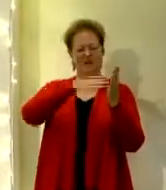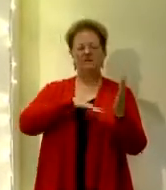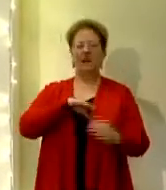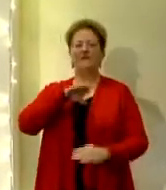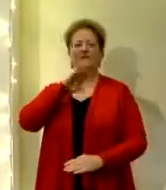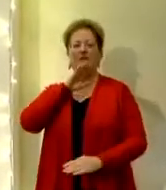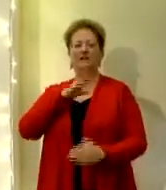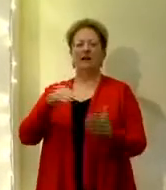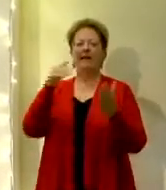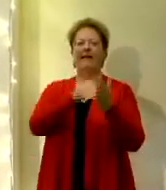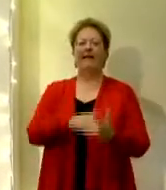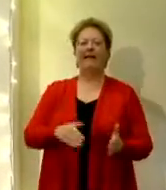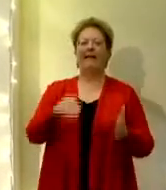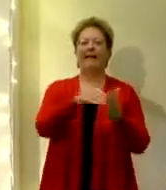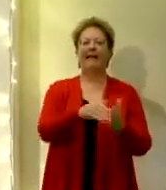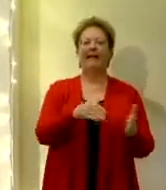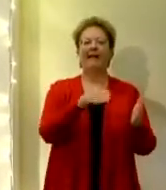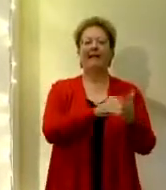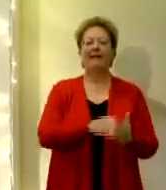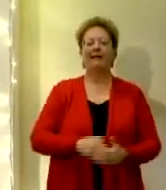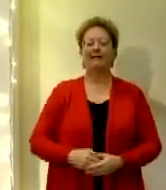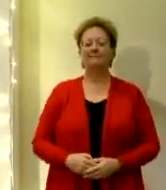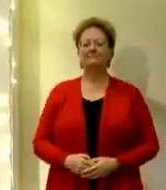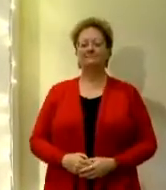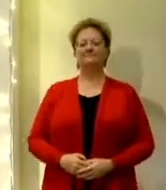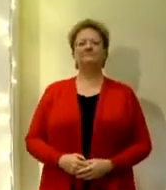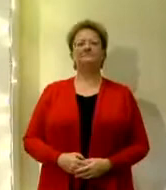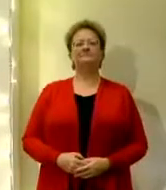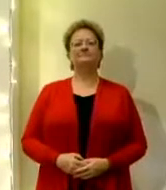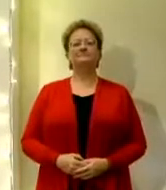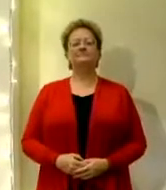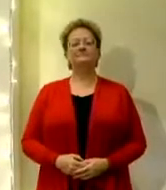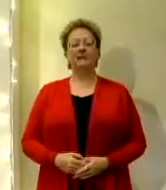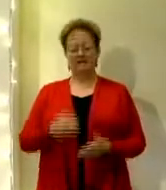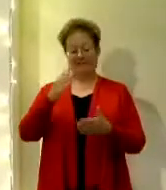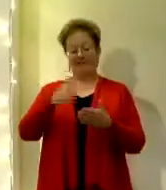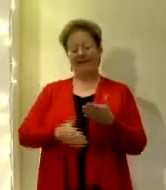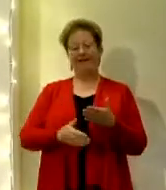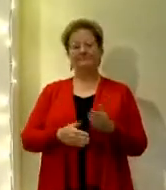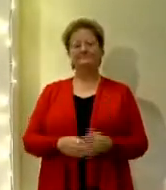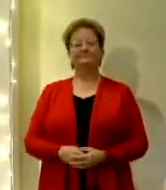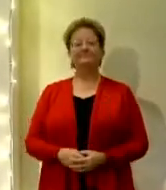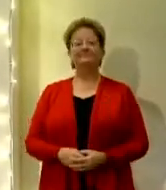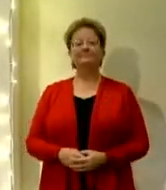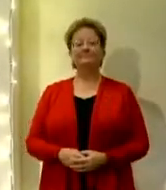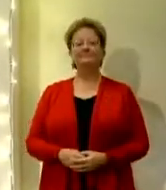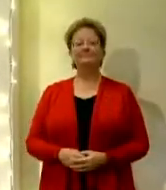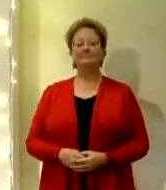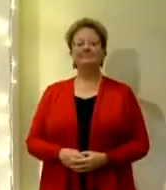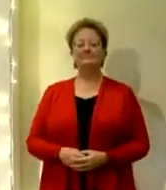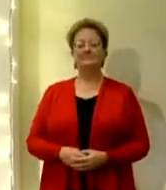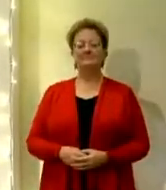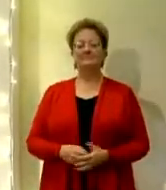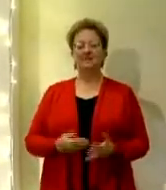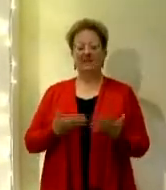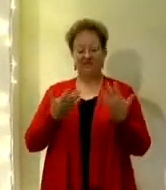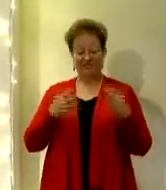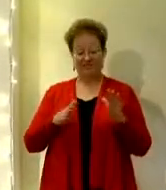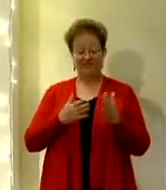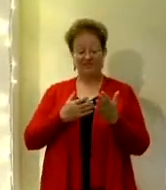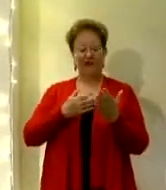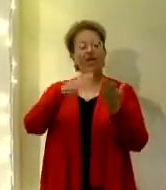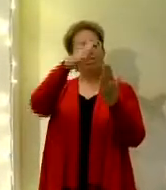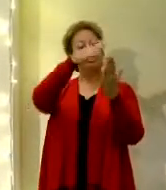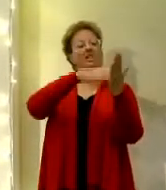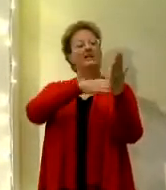that's possibly frustrating in her life. And finally, towards the end, when I could tell that she had kind of gone through her whole checklist of